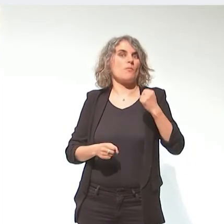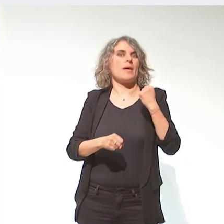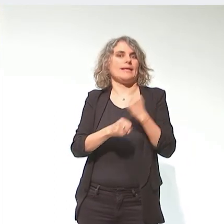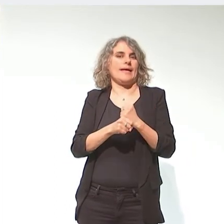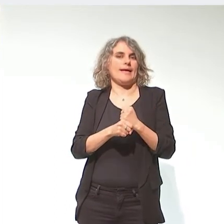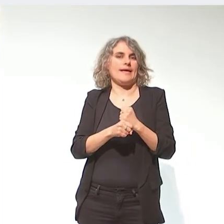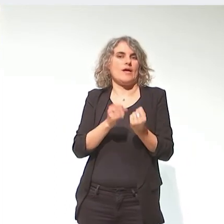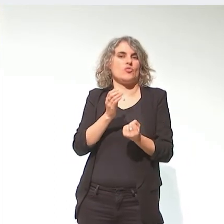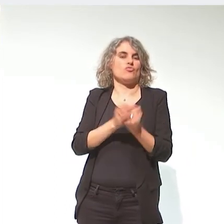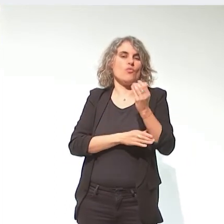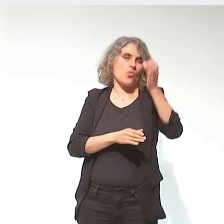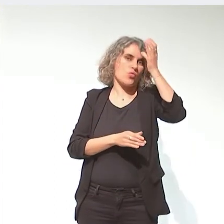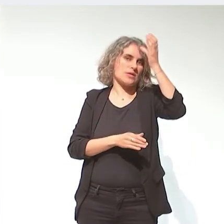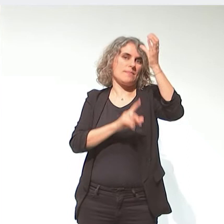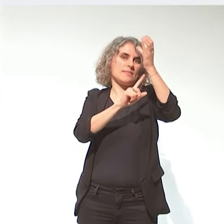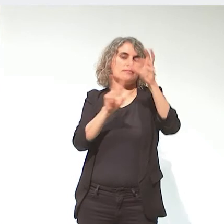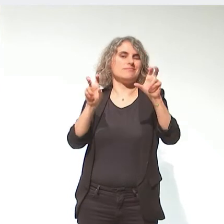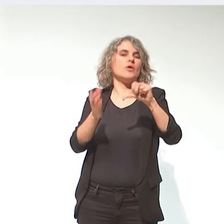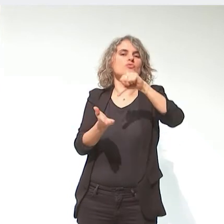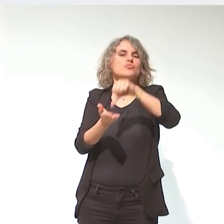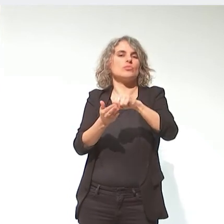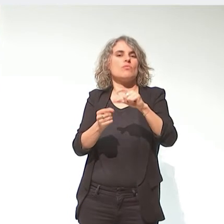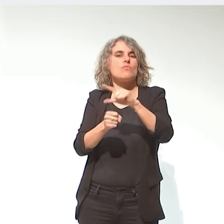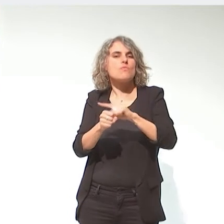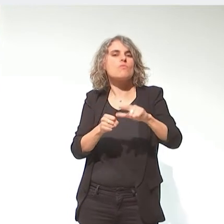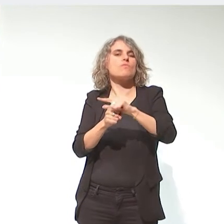was established. So the